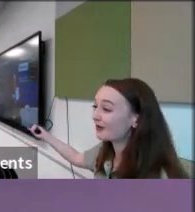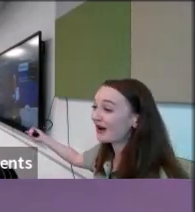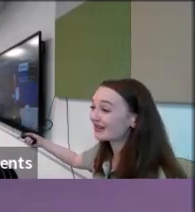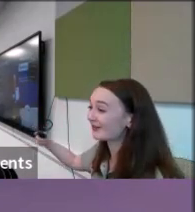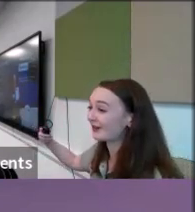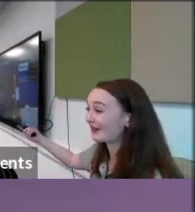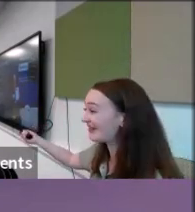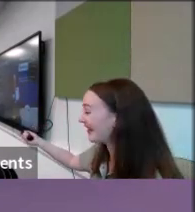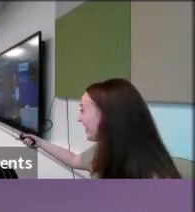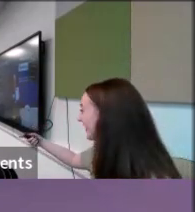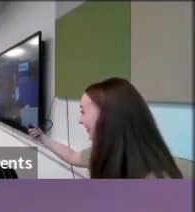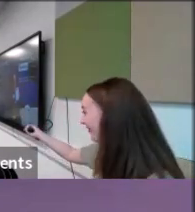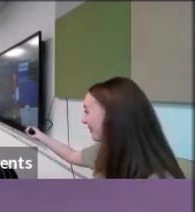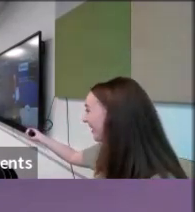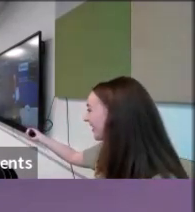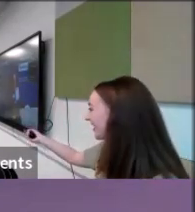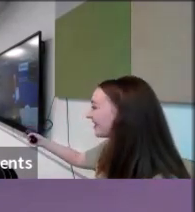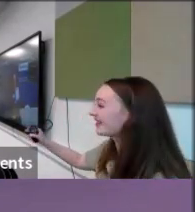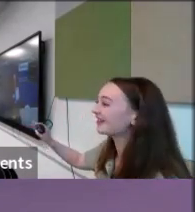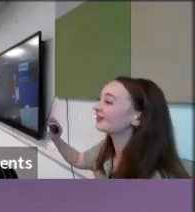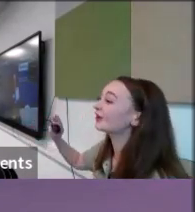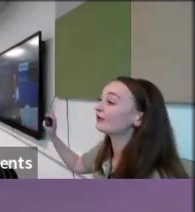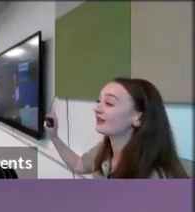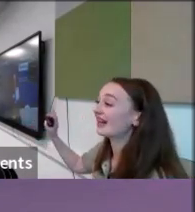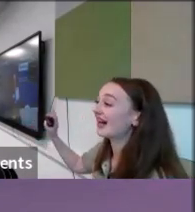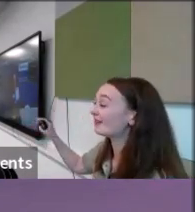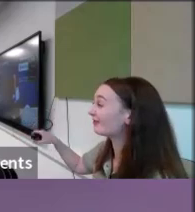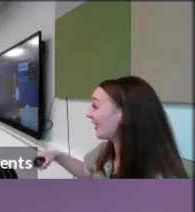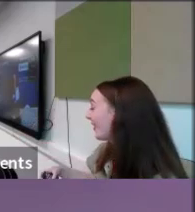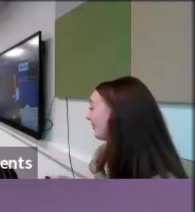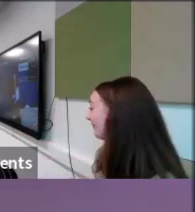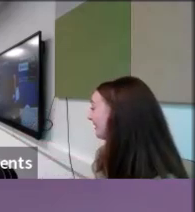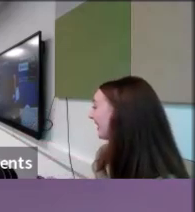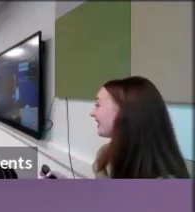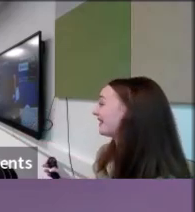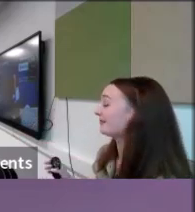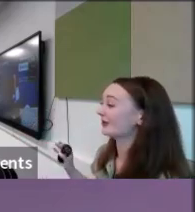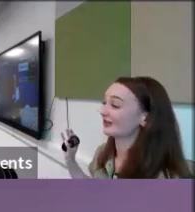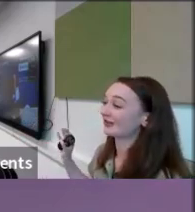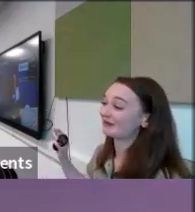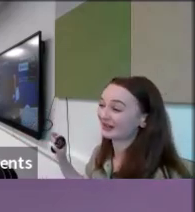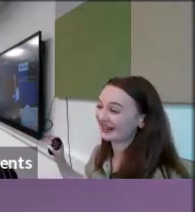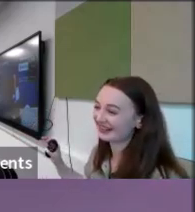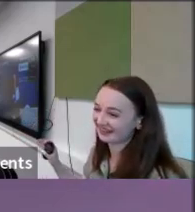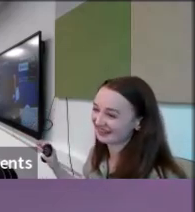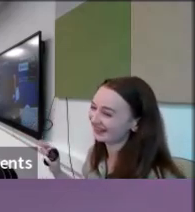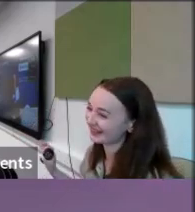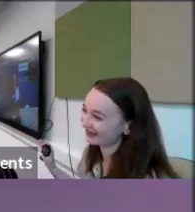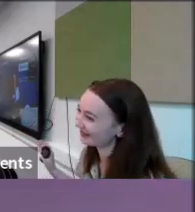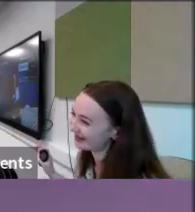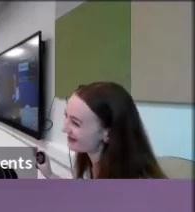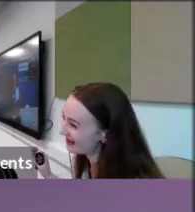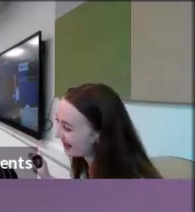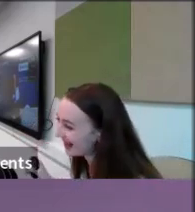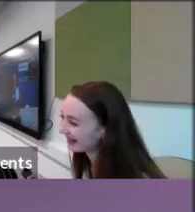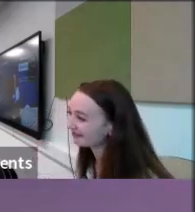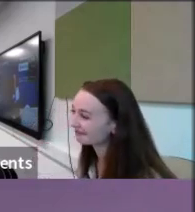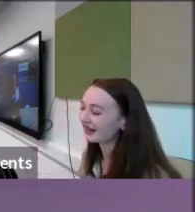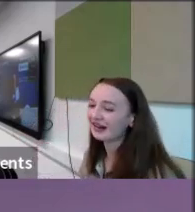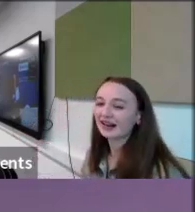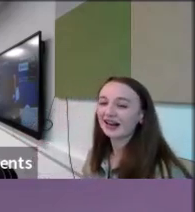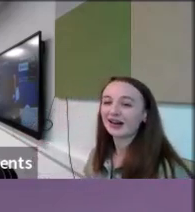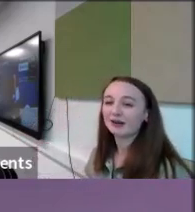got free bookmarks. I've got free stickers. I've got free badges. Go for your life. And like I said, I'm not going to try and push anything on you, so don't worry about